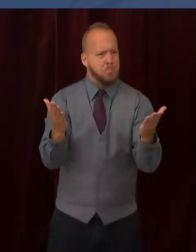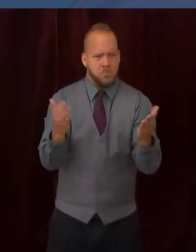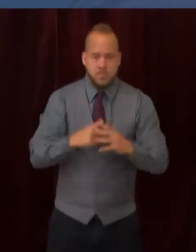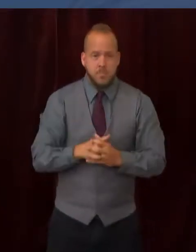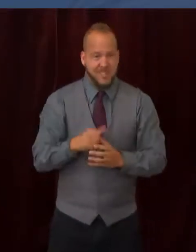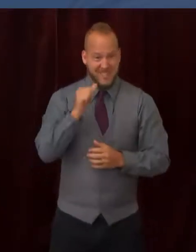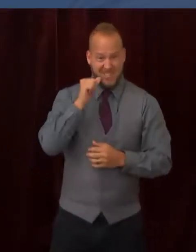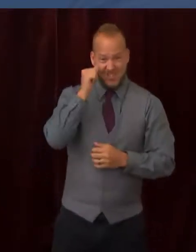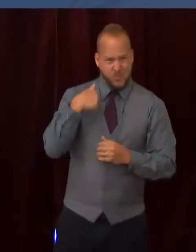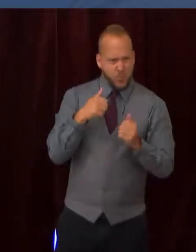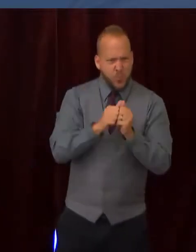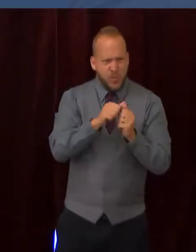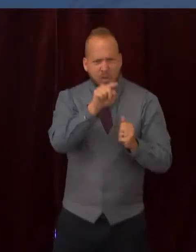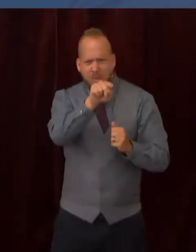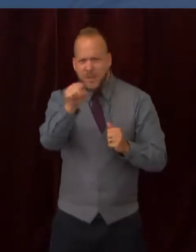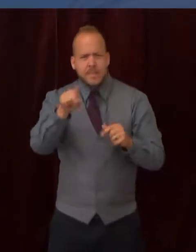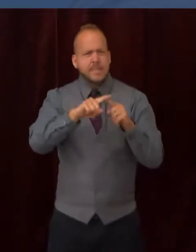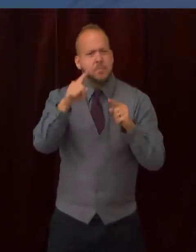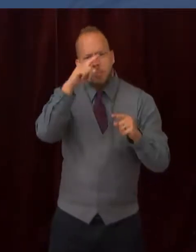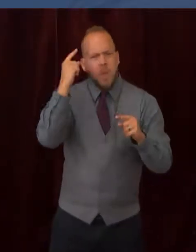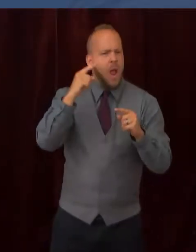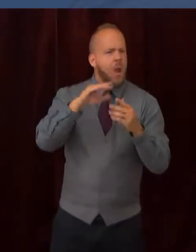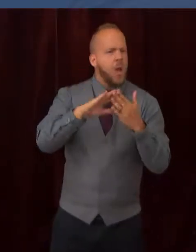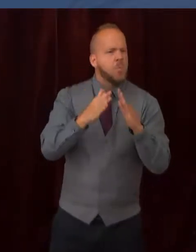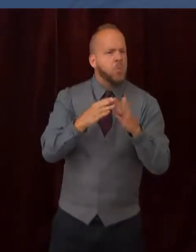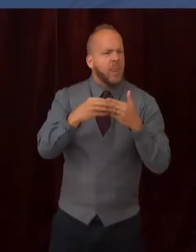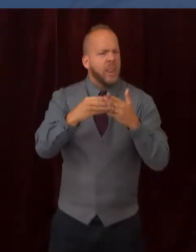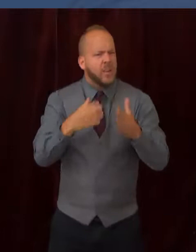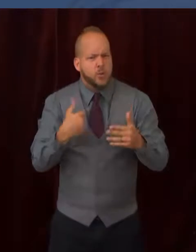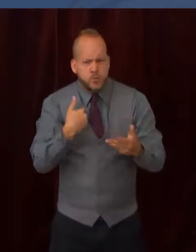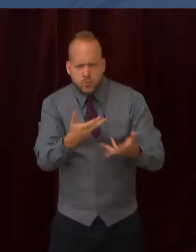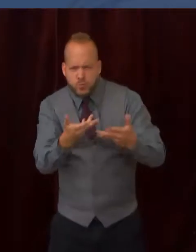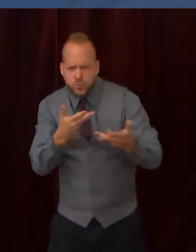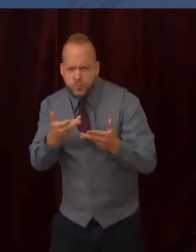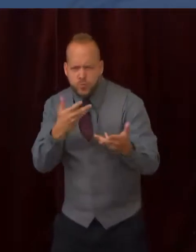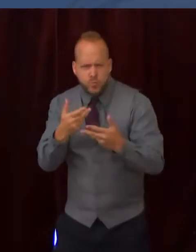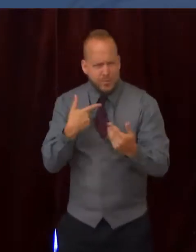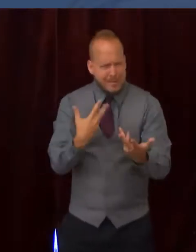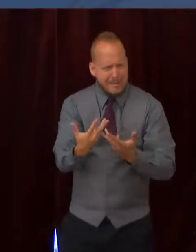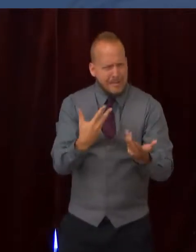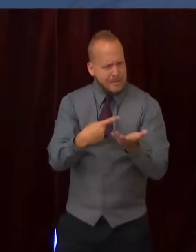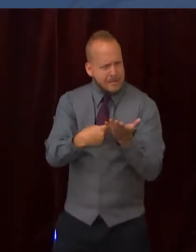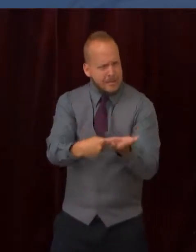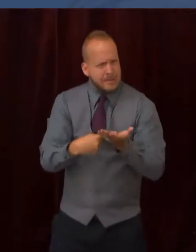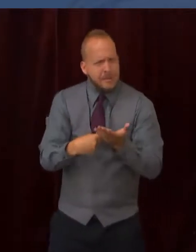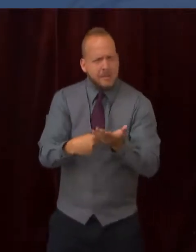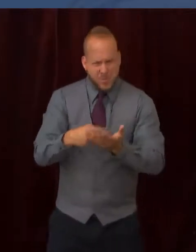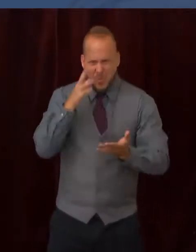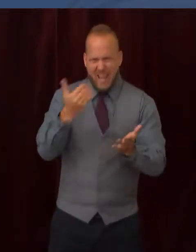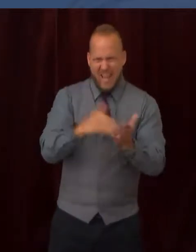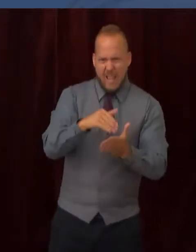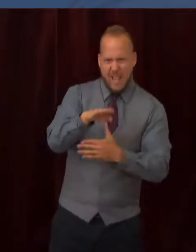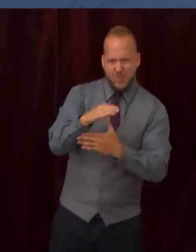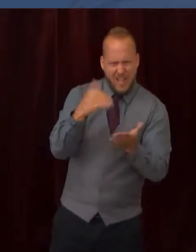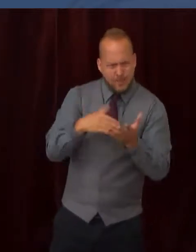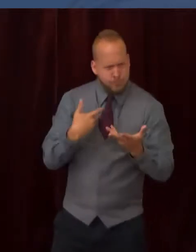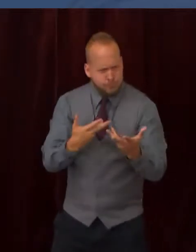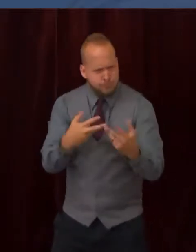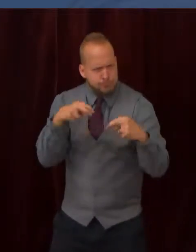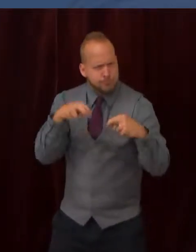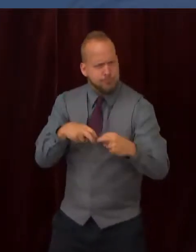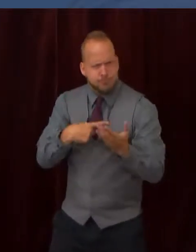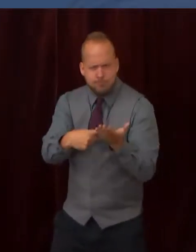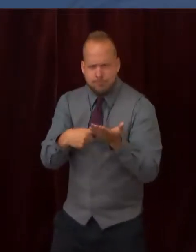this afternoon, and we're open to ideas in this regard, both federally and state. So stay tuned. Maybe somebody will have some more